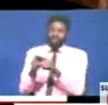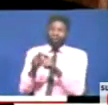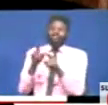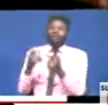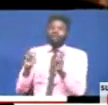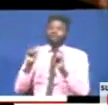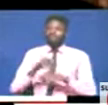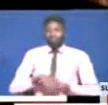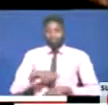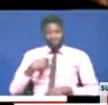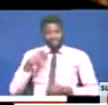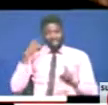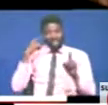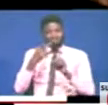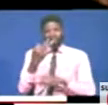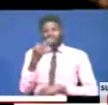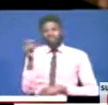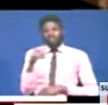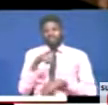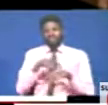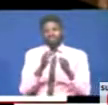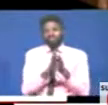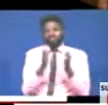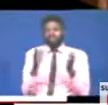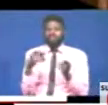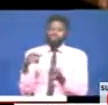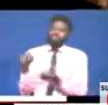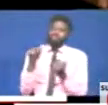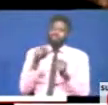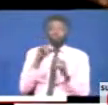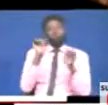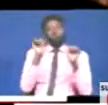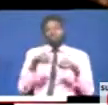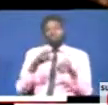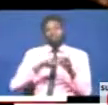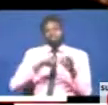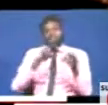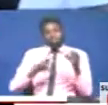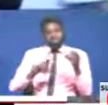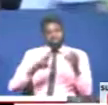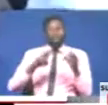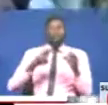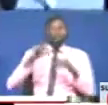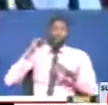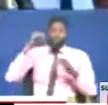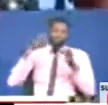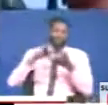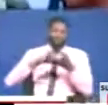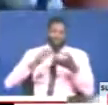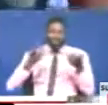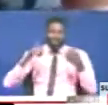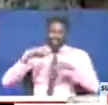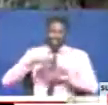the 3 months period. Yes, that you can actually leave a coalition political party anytime. At stake